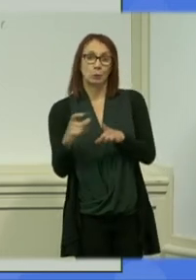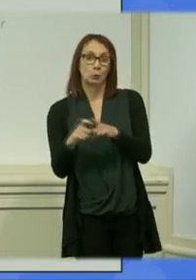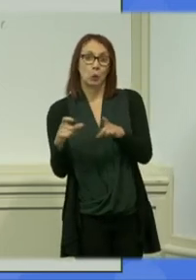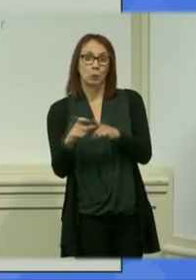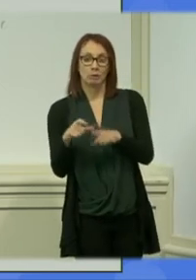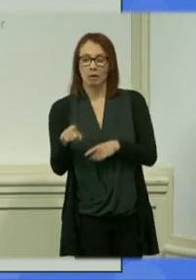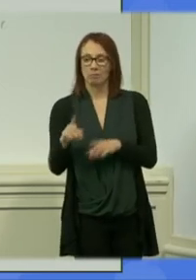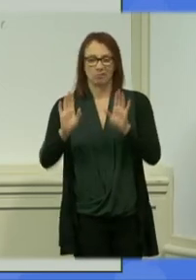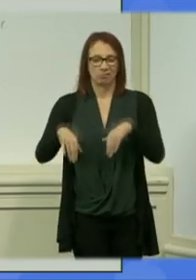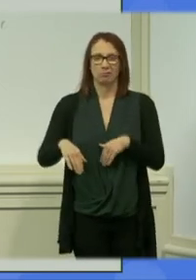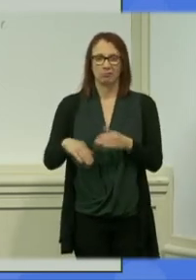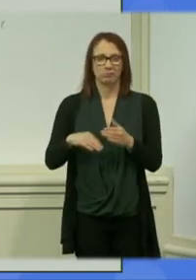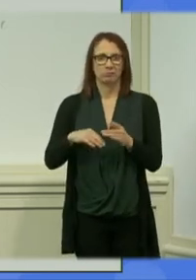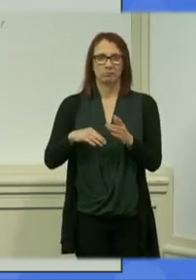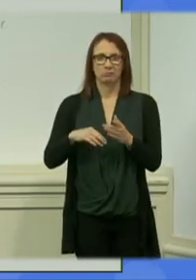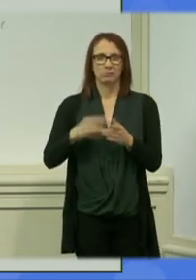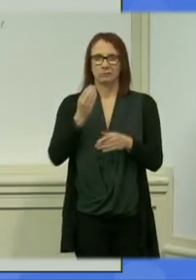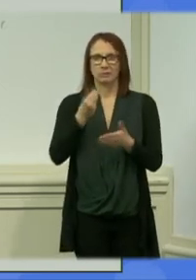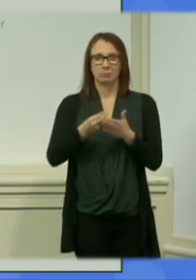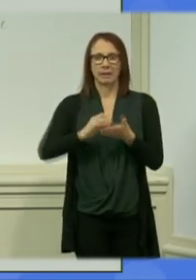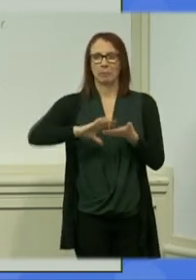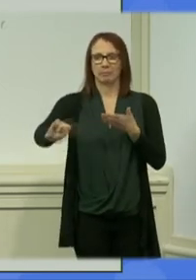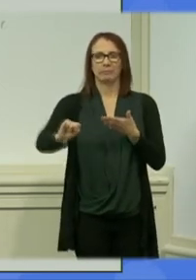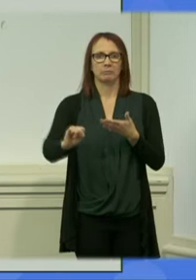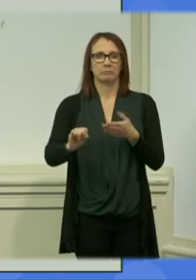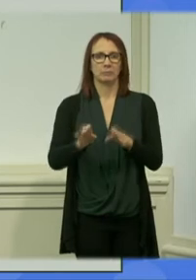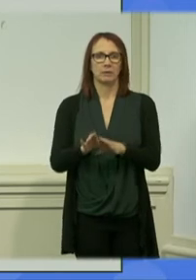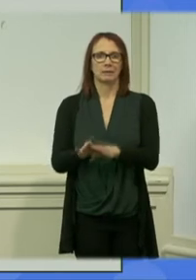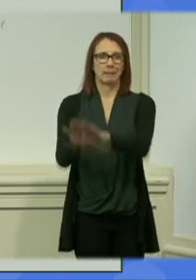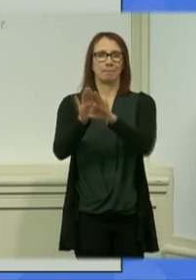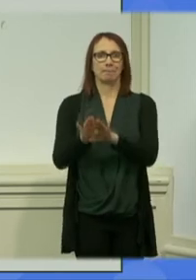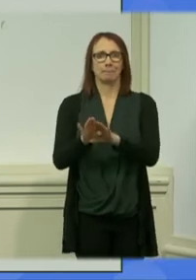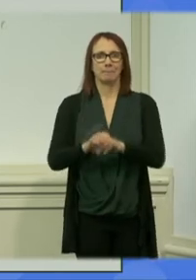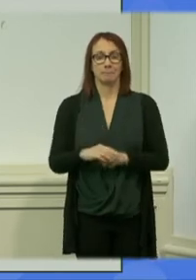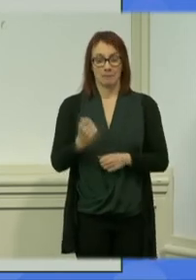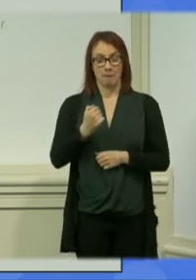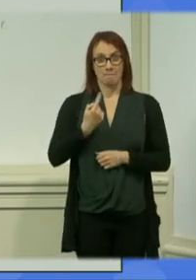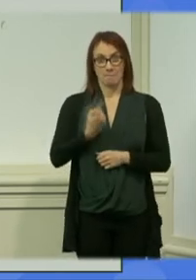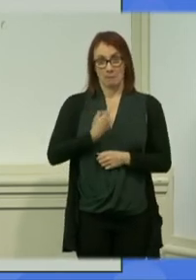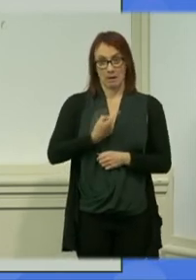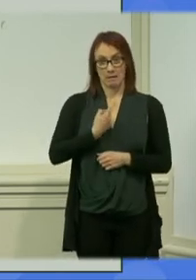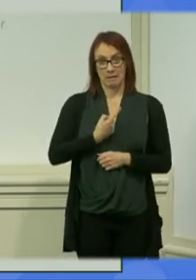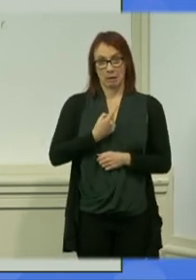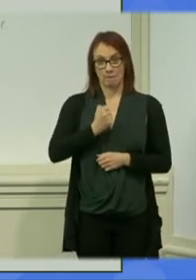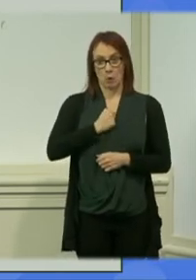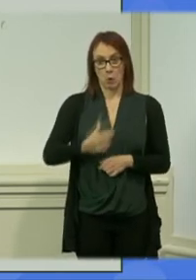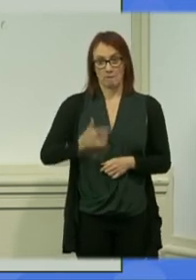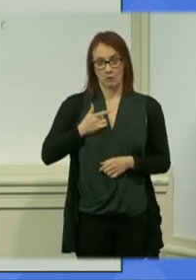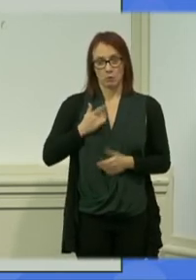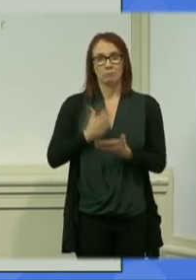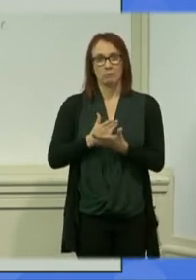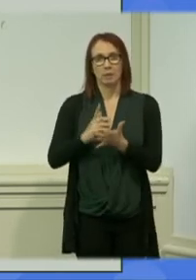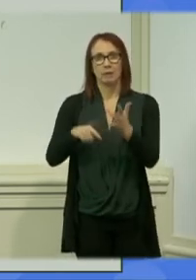daughters, they just think it's money that's been whacked off their salary and it's all part of payroll taxes. For my money, personal opinion, it's a